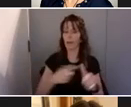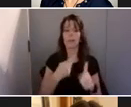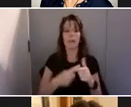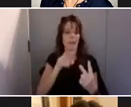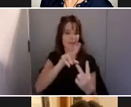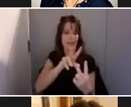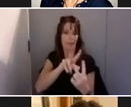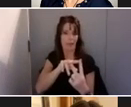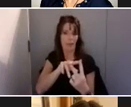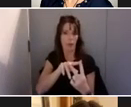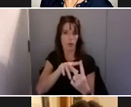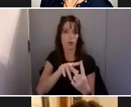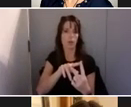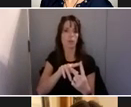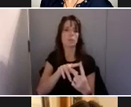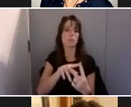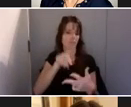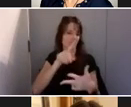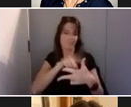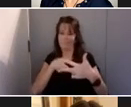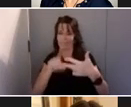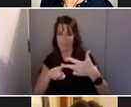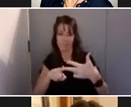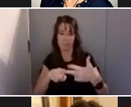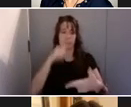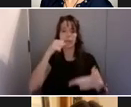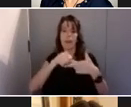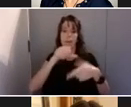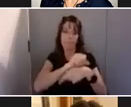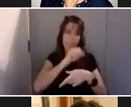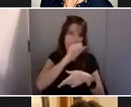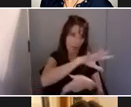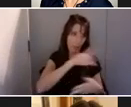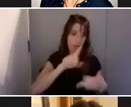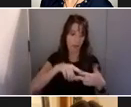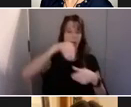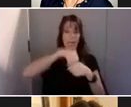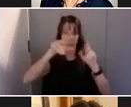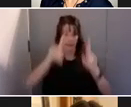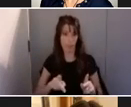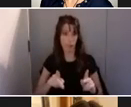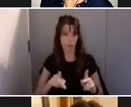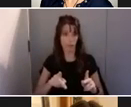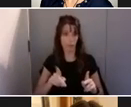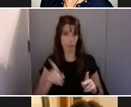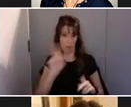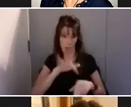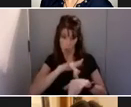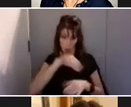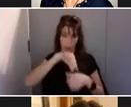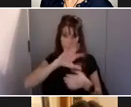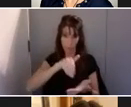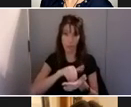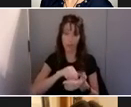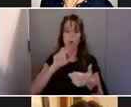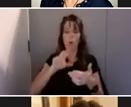either will vote one of those 3 ways by mail, in person at an early vote center, or